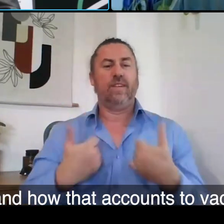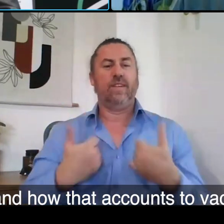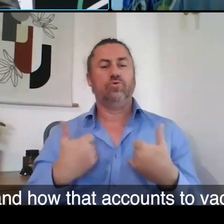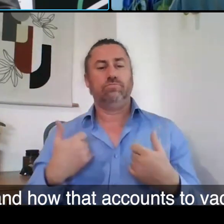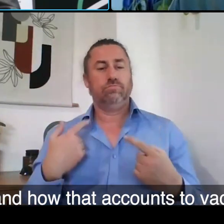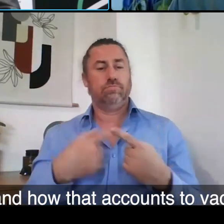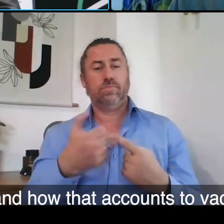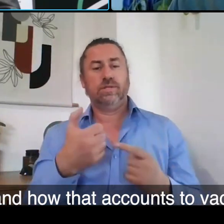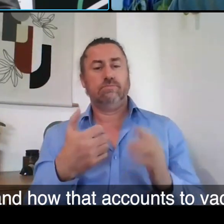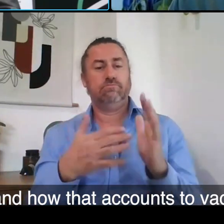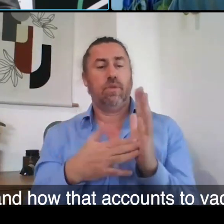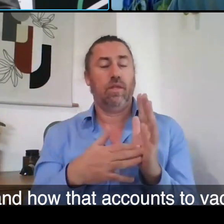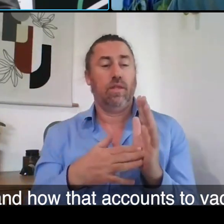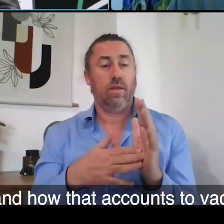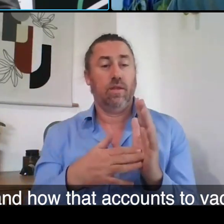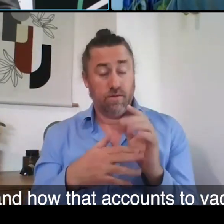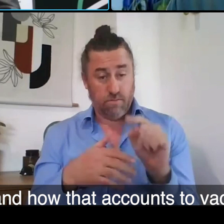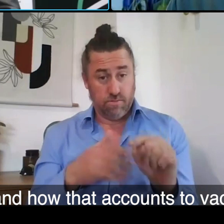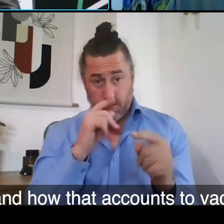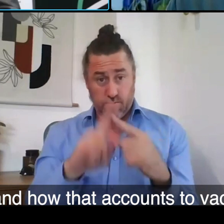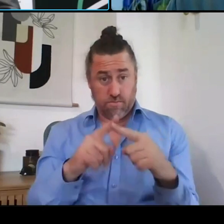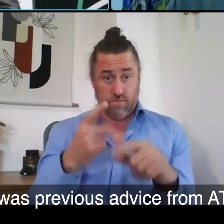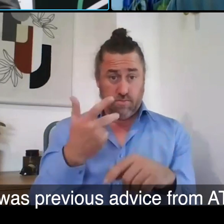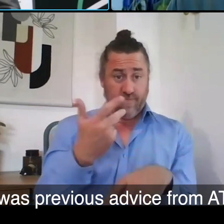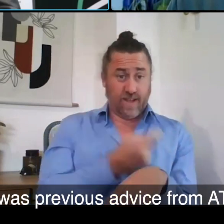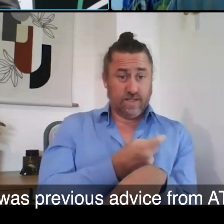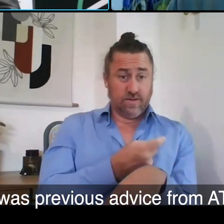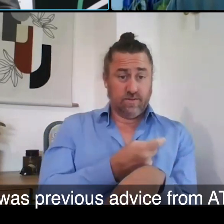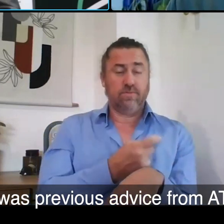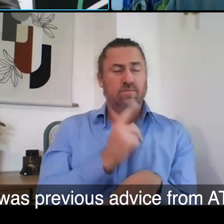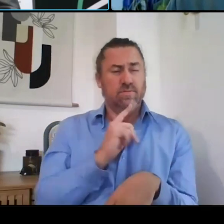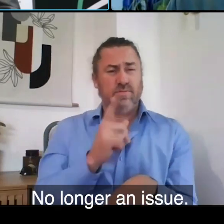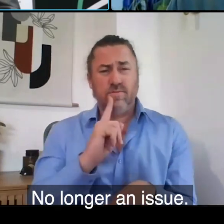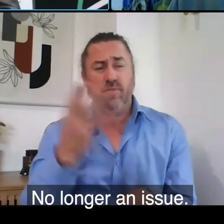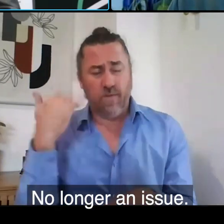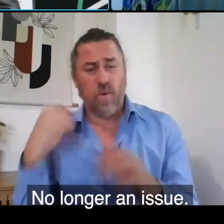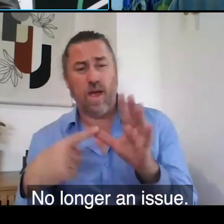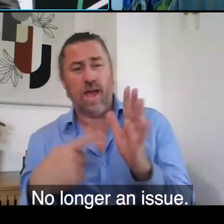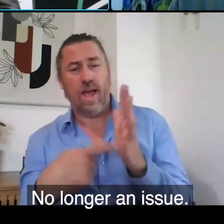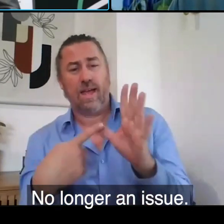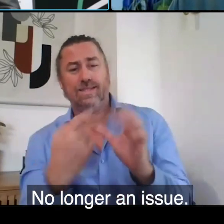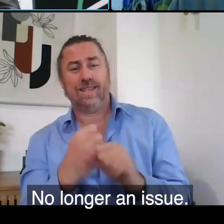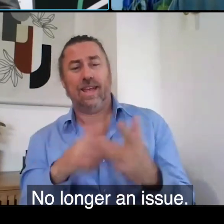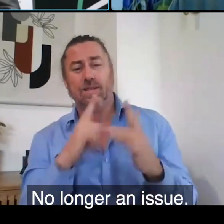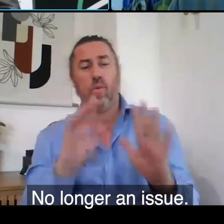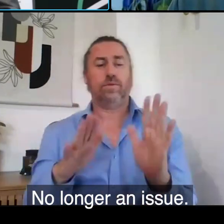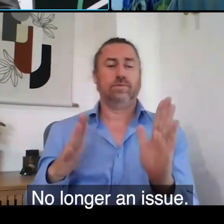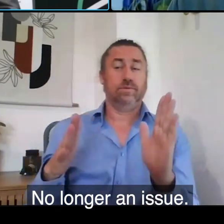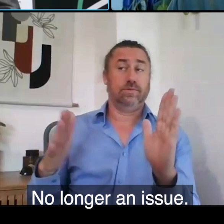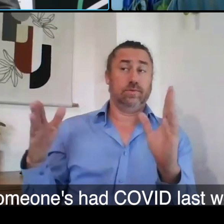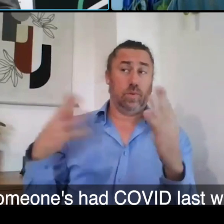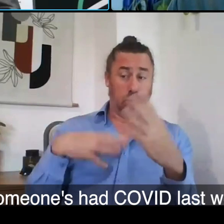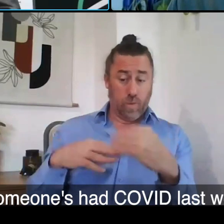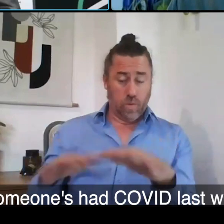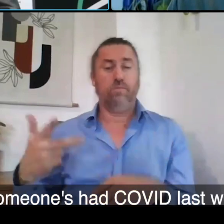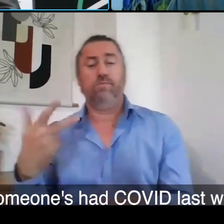how that accounts to vaccine timing. That was previous advice from ATAGI, no longer an issue.